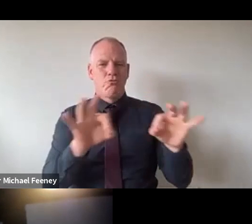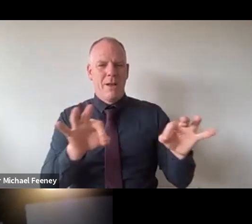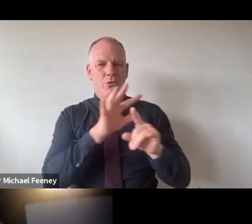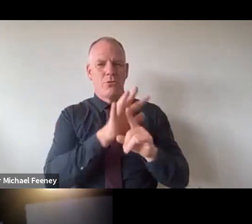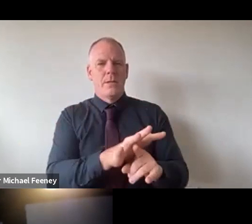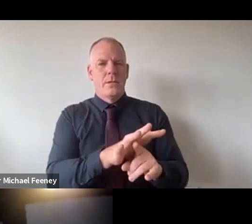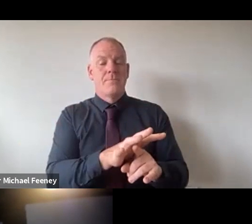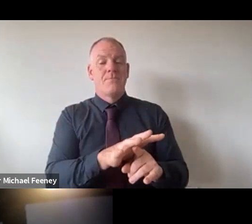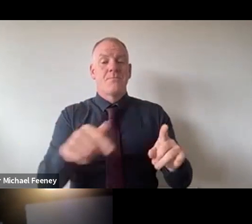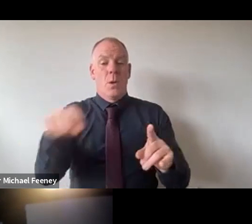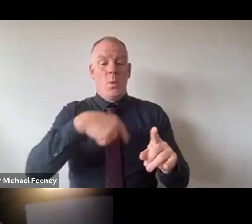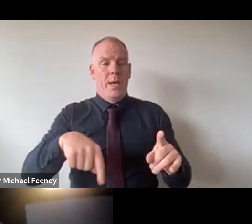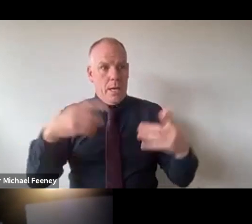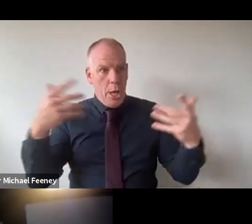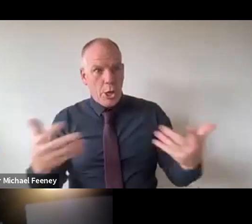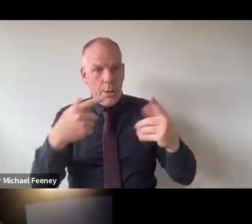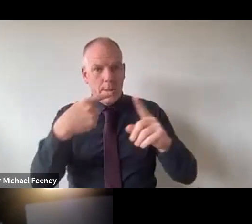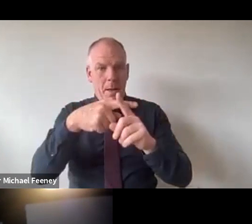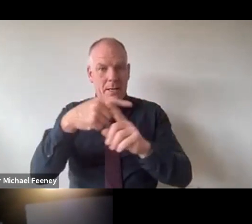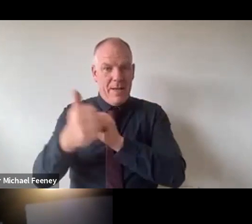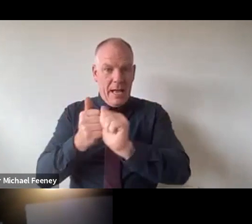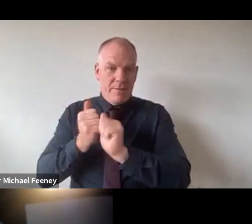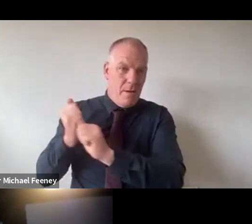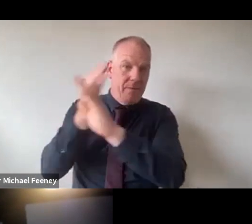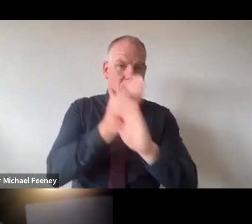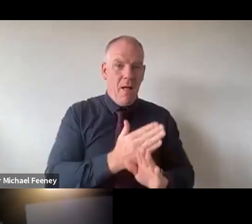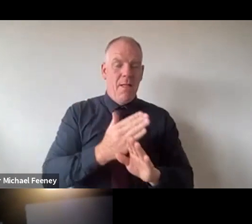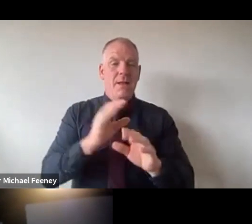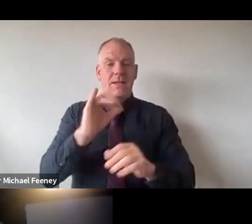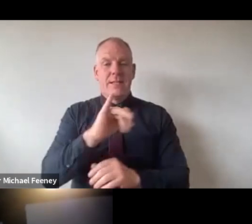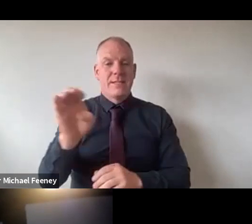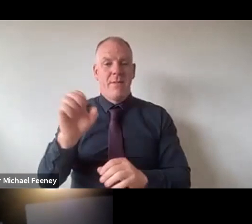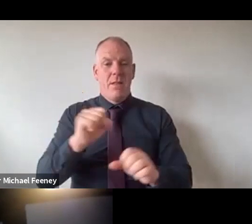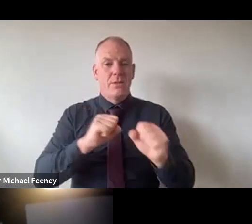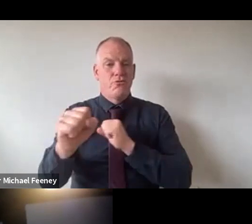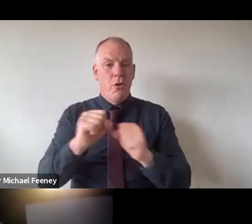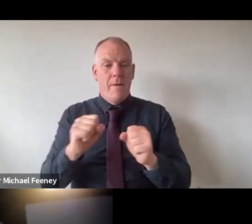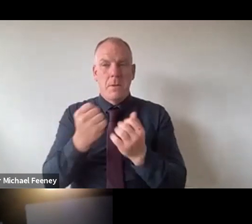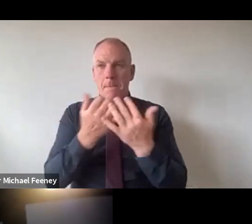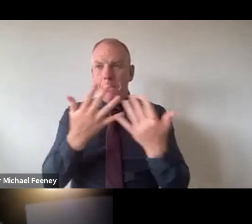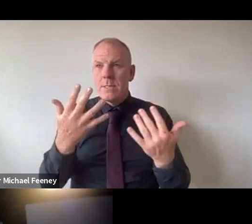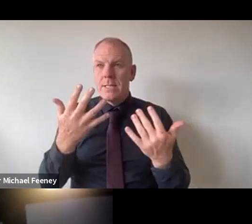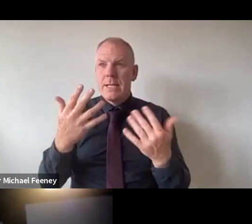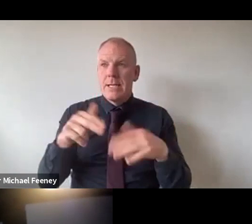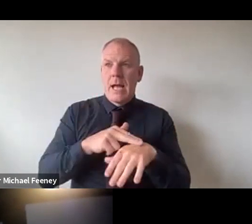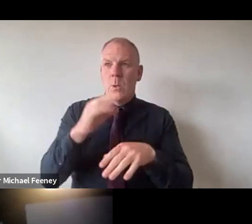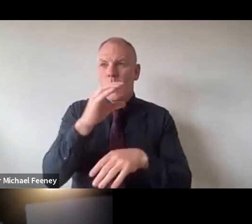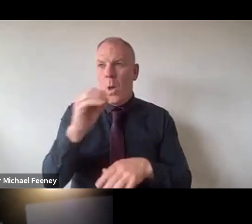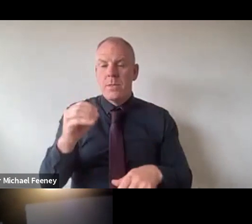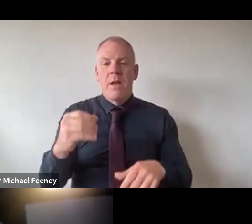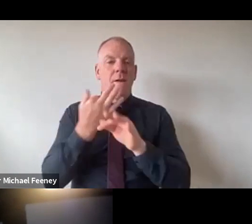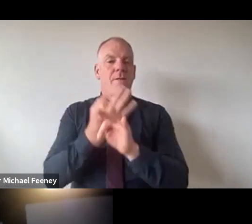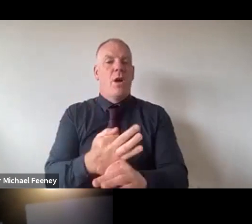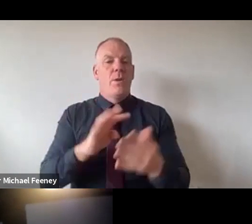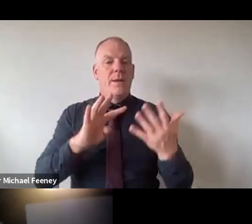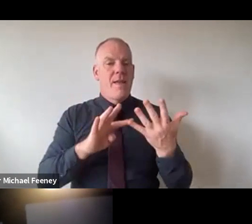doing, essentially, if we're encouraging positive action across the civil service or in multinational companies, it's on the 9 grounds, and there's this uncertainty